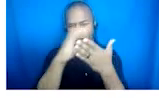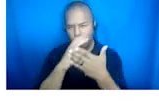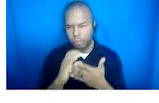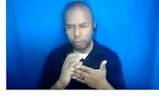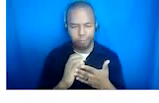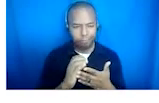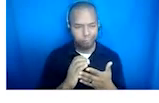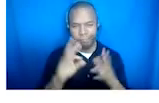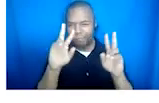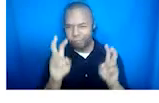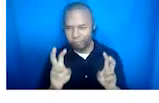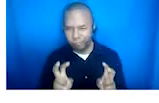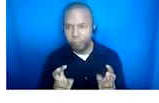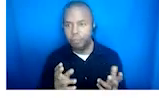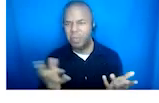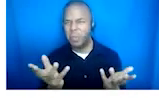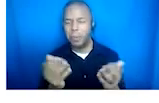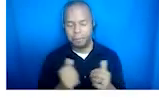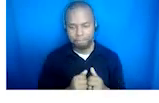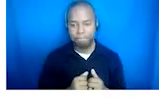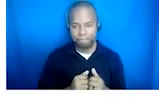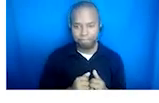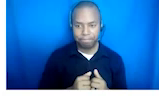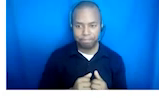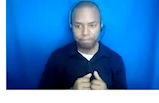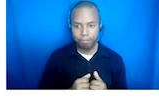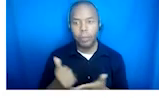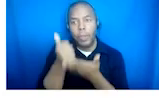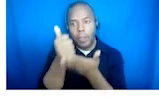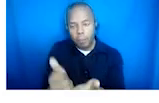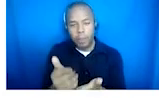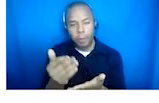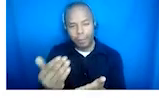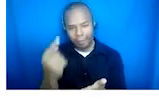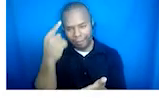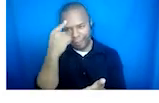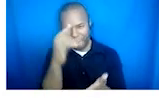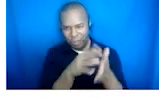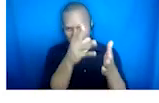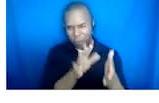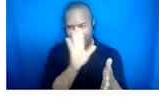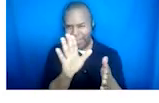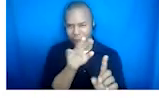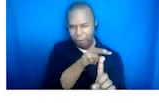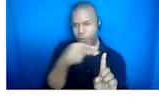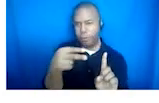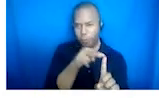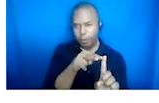parameters that you can put in there and look at that from a student's perspective. There's a lot of possibility to search in